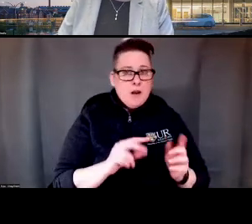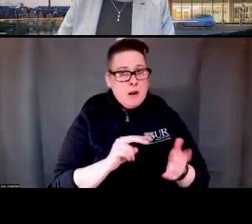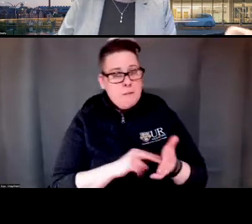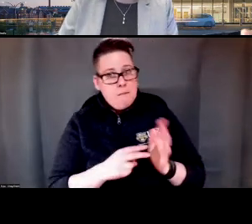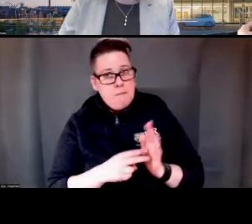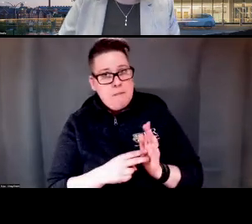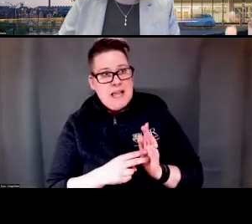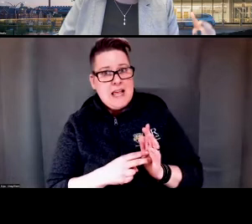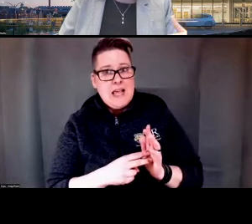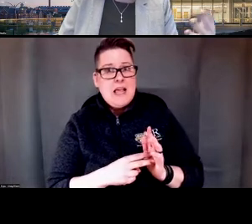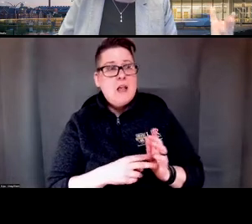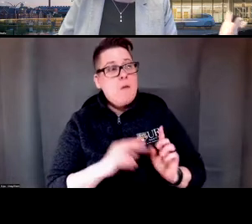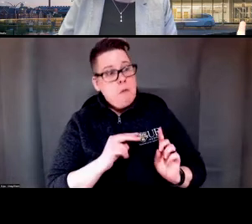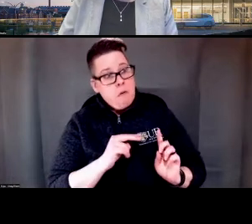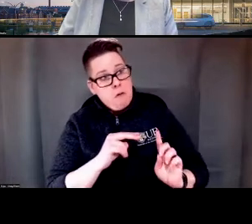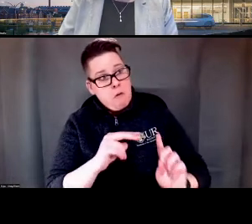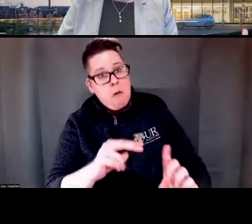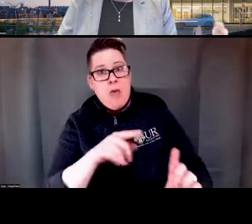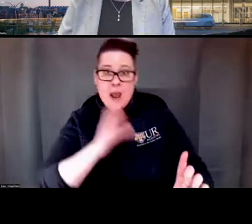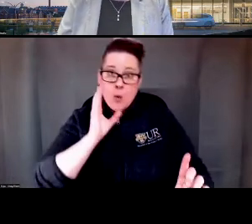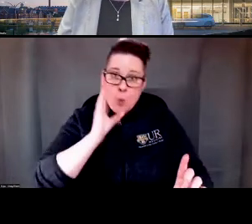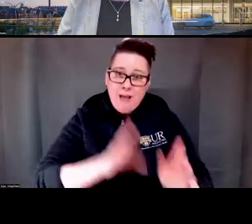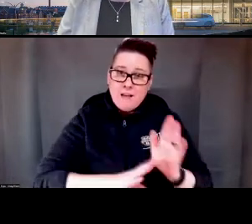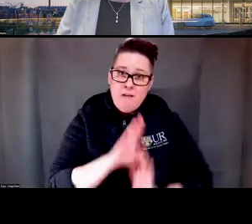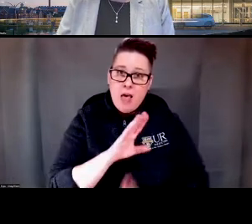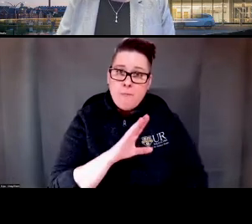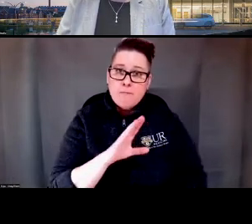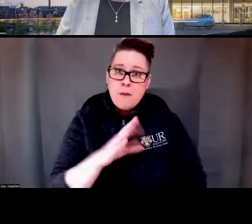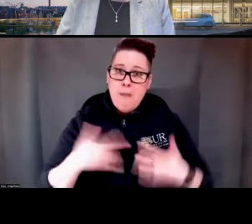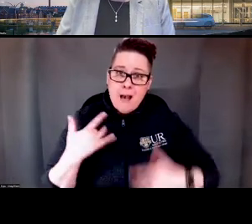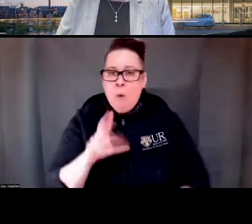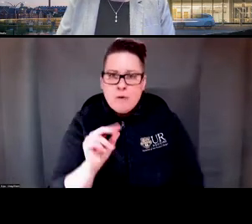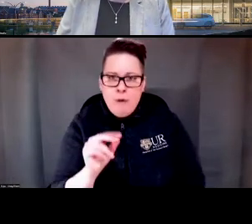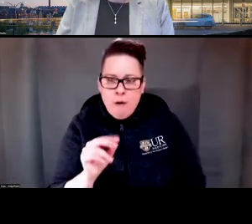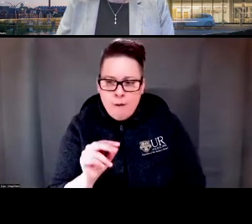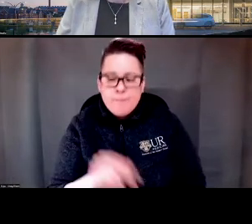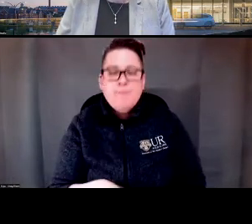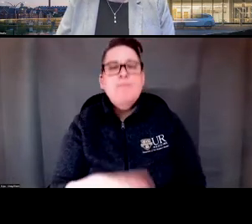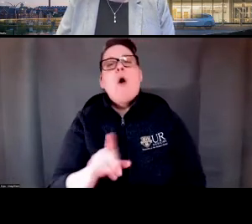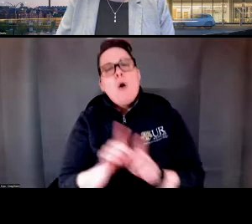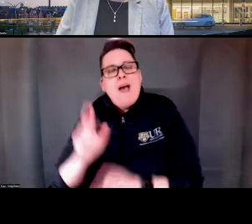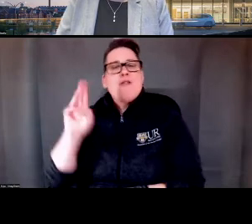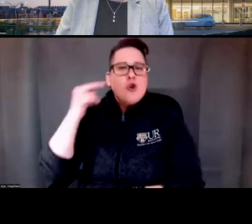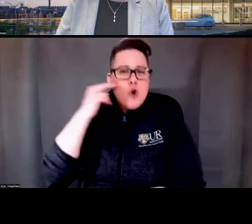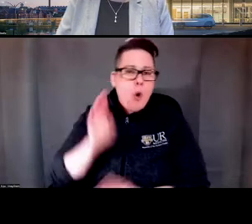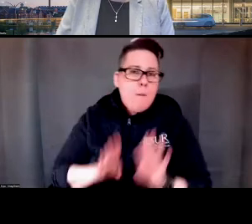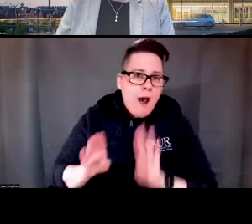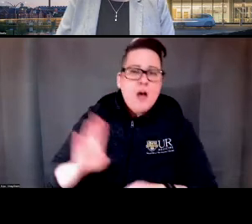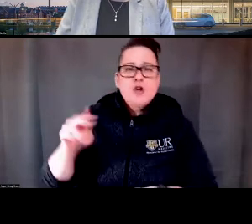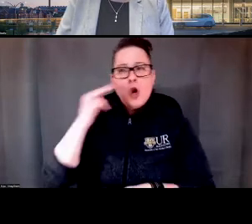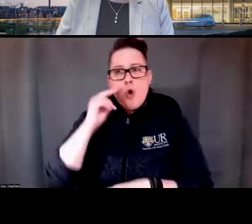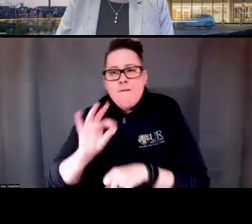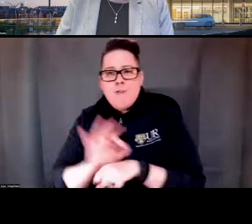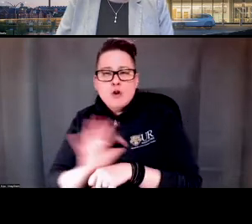for prospectively going on to develop bipolar disorder. And then there are neurobiological,